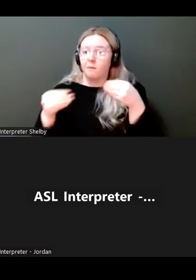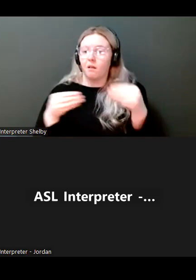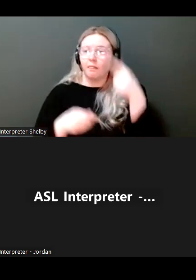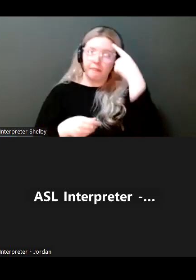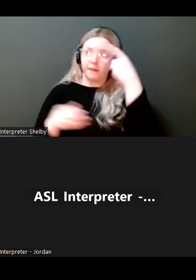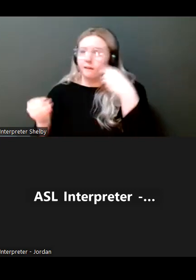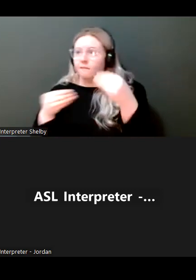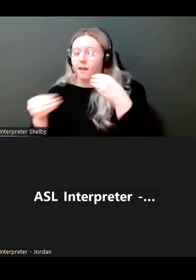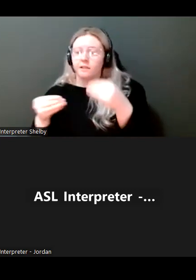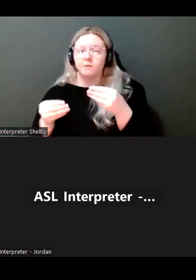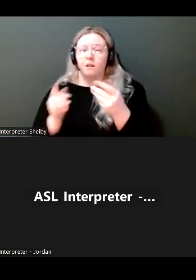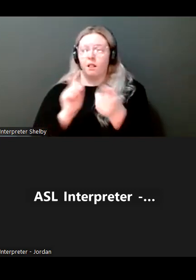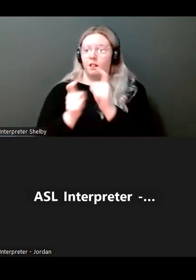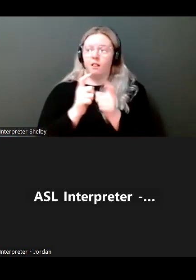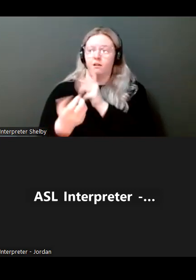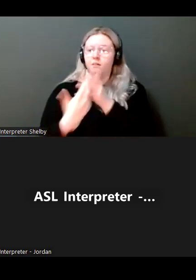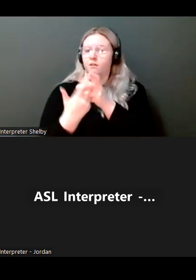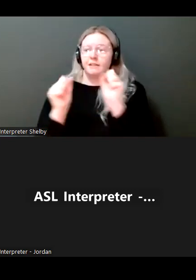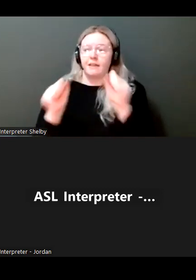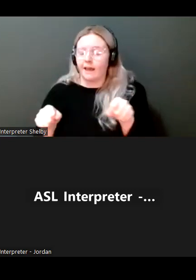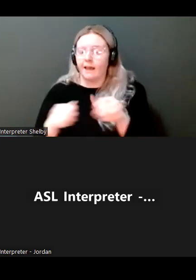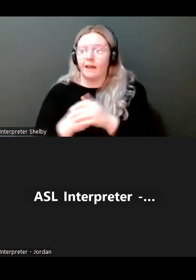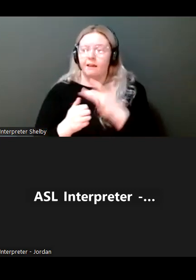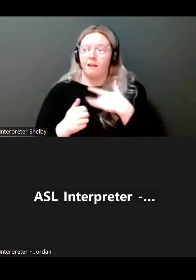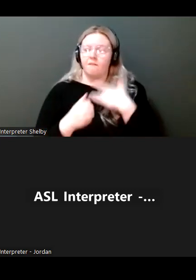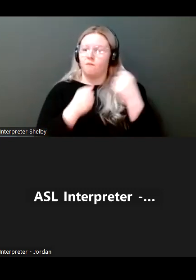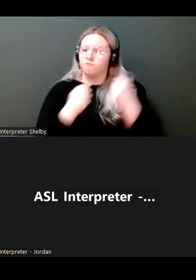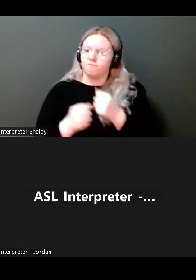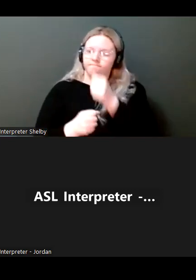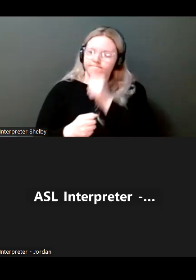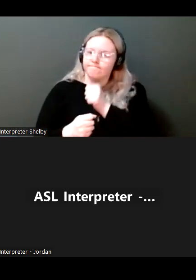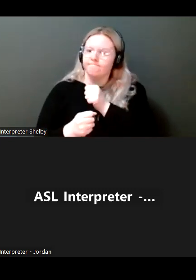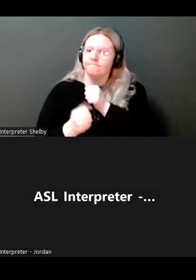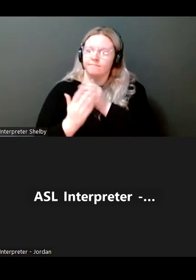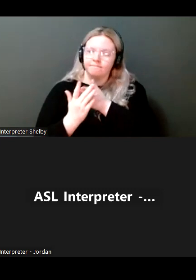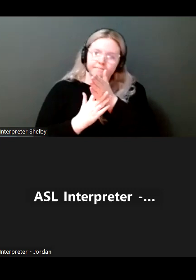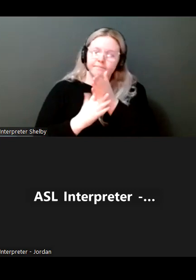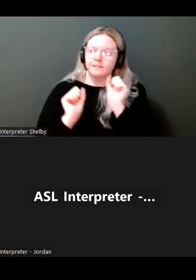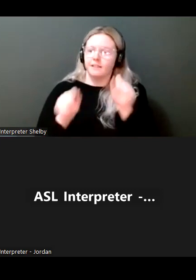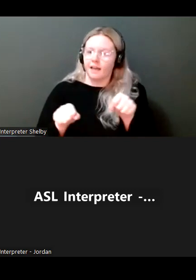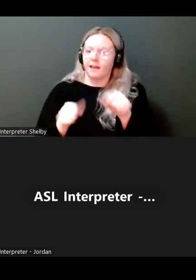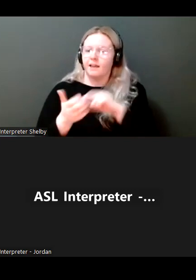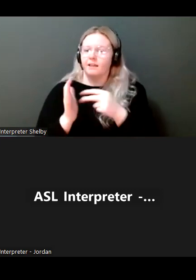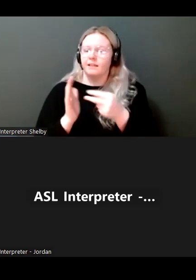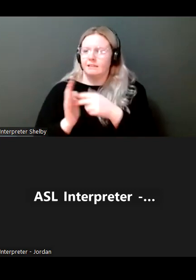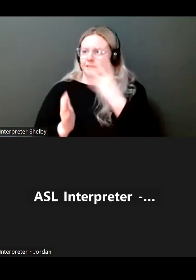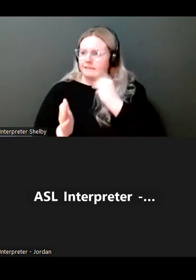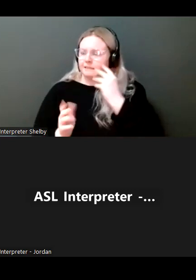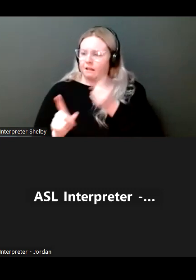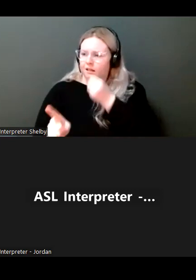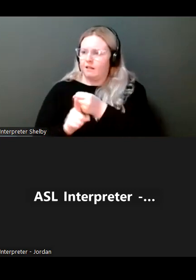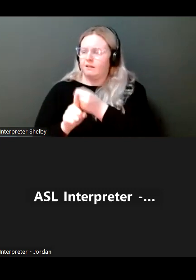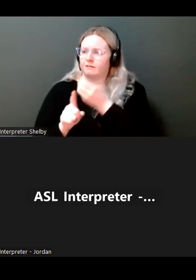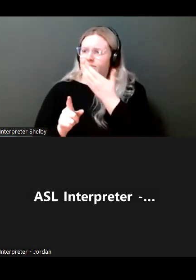to adapt to changes, resilient, so overcoming difficult times and learning from those